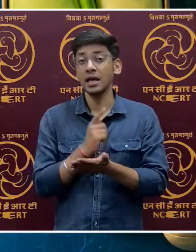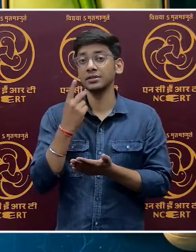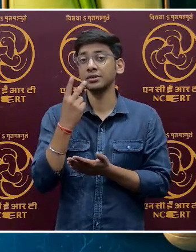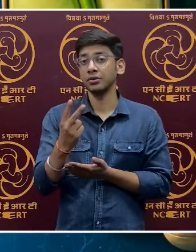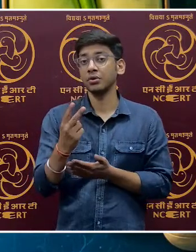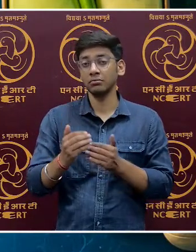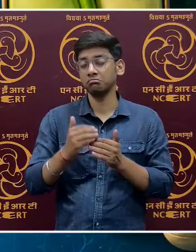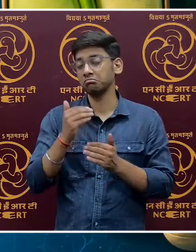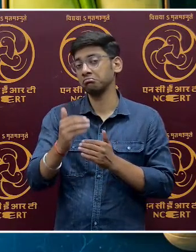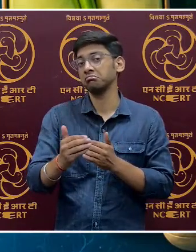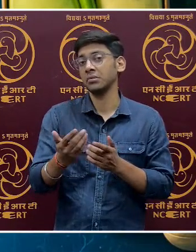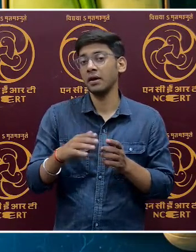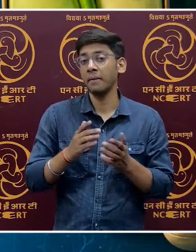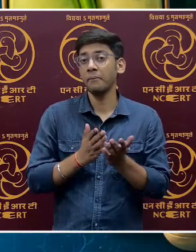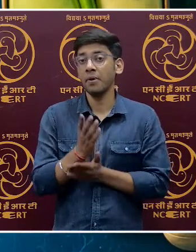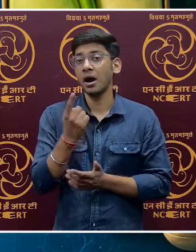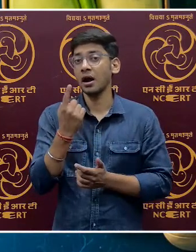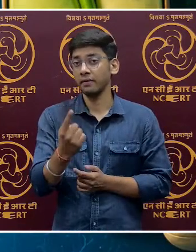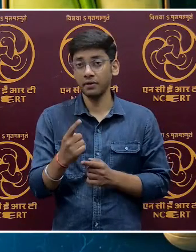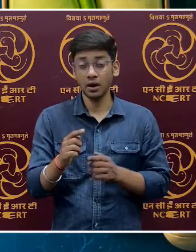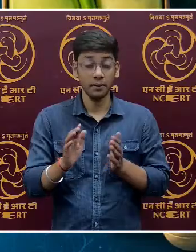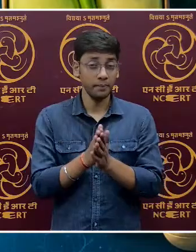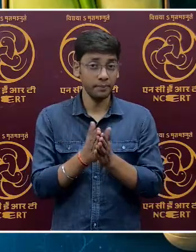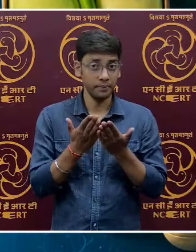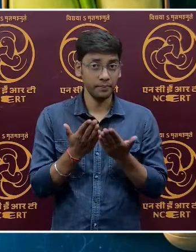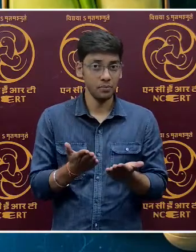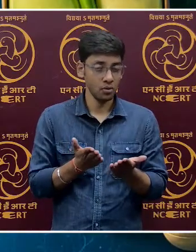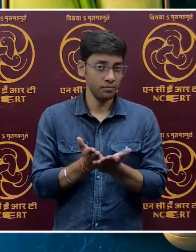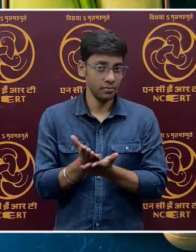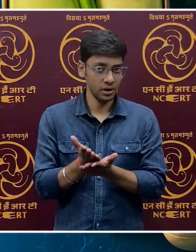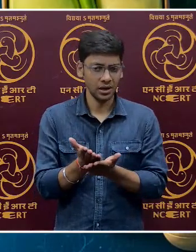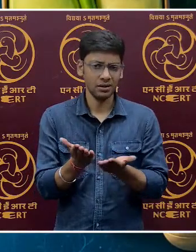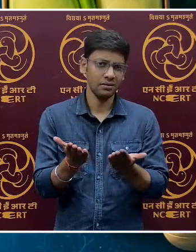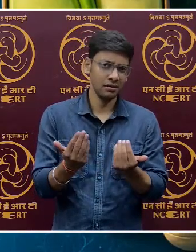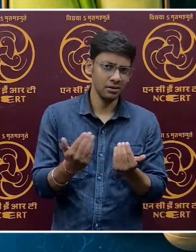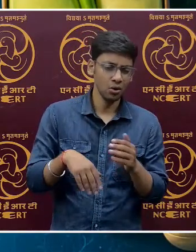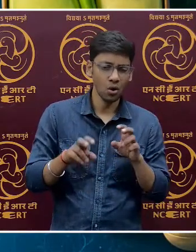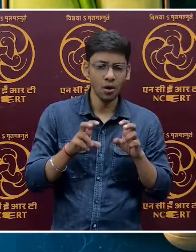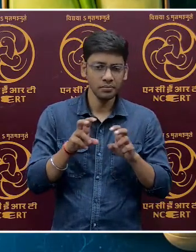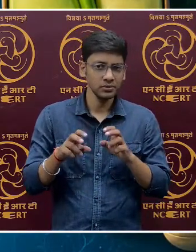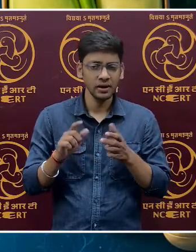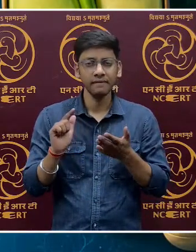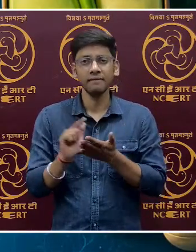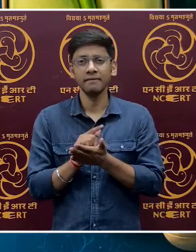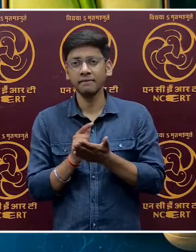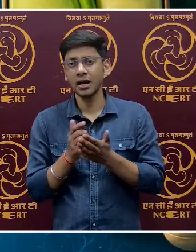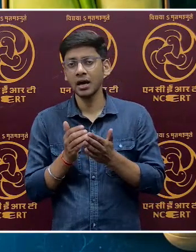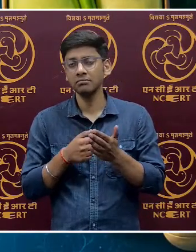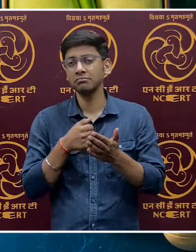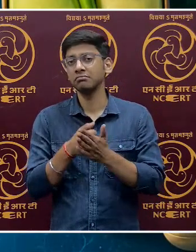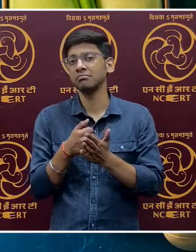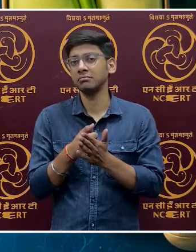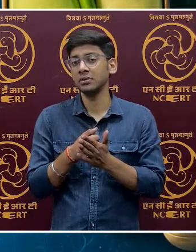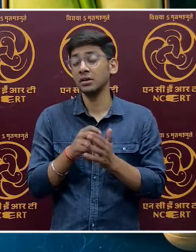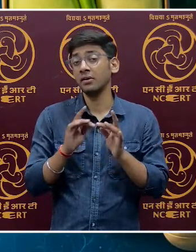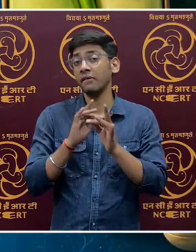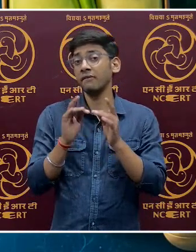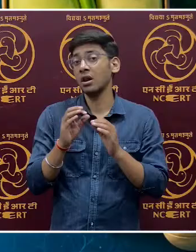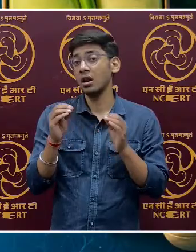proceed with the first part, that is a textbook part, where you can able to observe the chapter. Coming towards the virtual lab